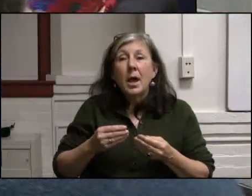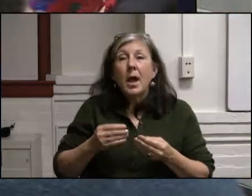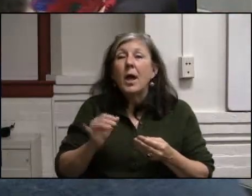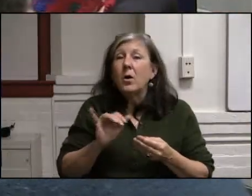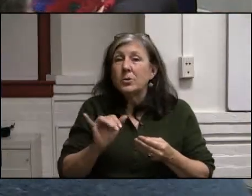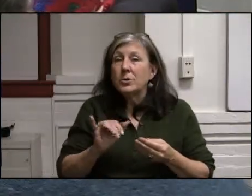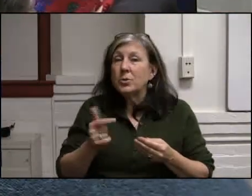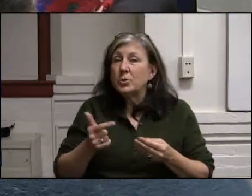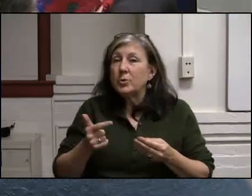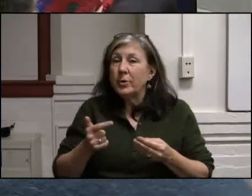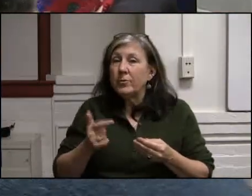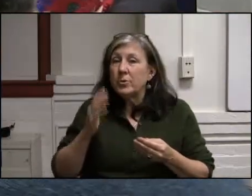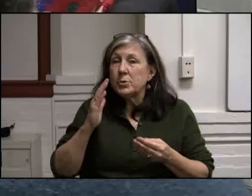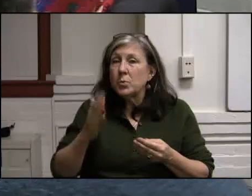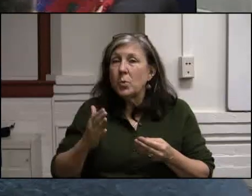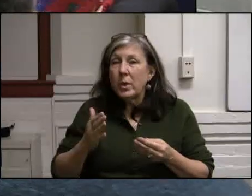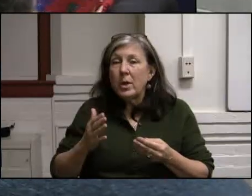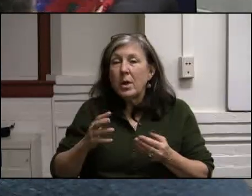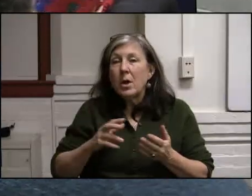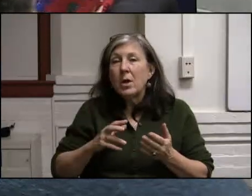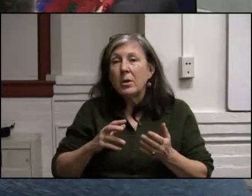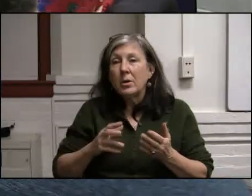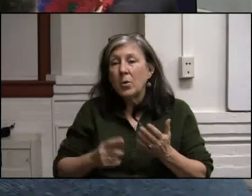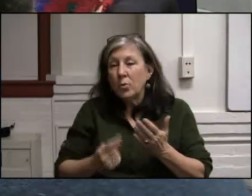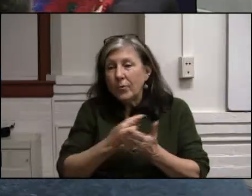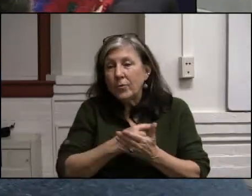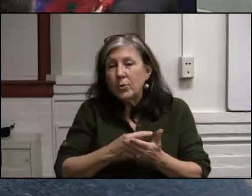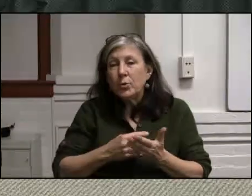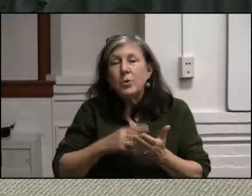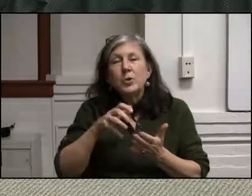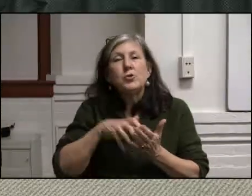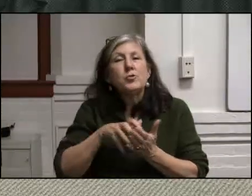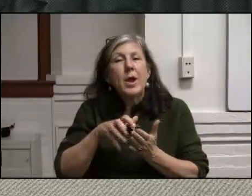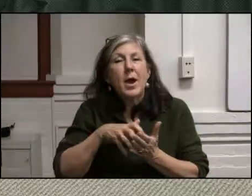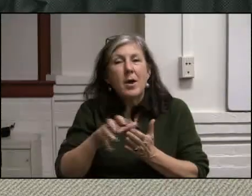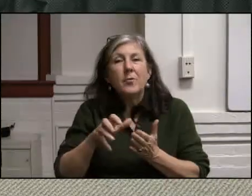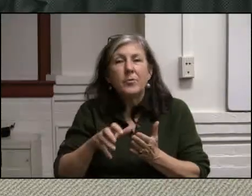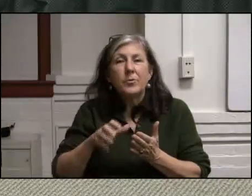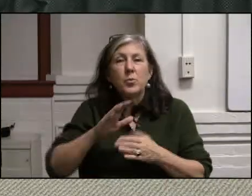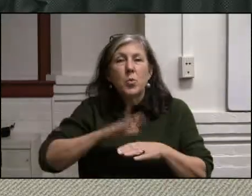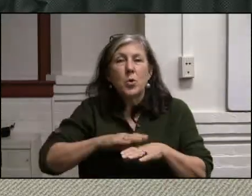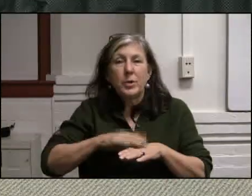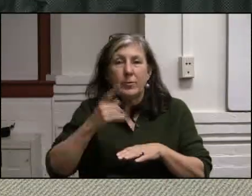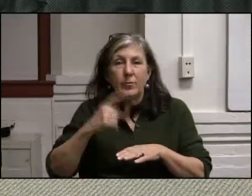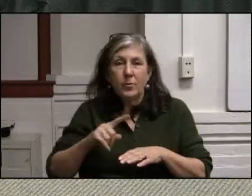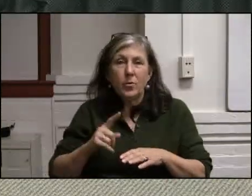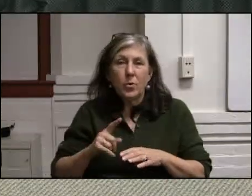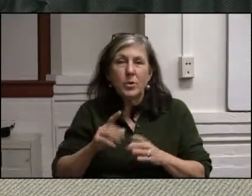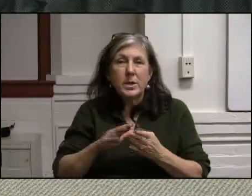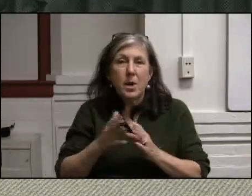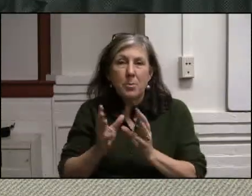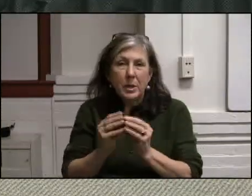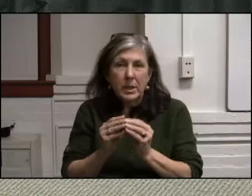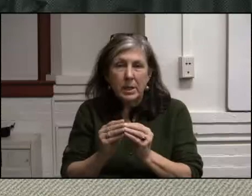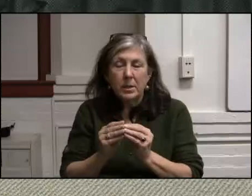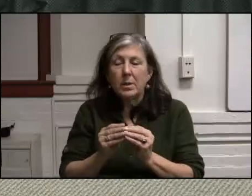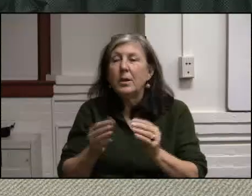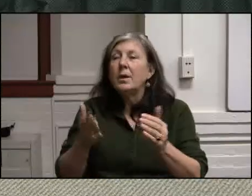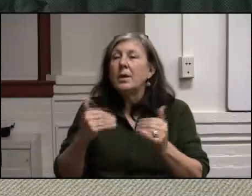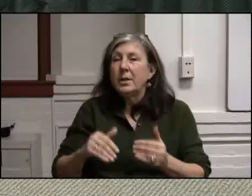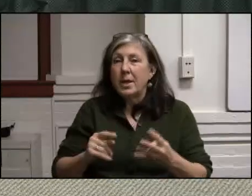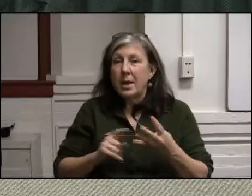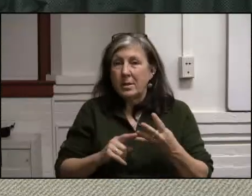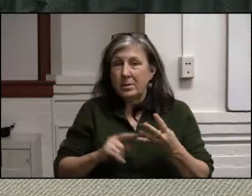21st, we'll review the draft warning for representative town meeting. So then on the 28th, what happens is you have a short special meeting, you come